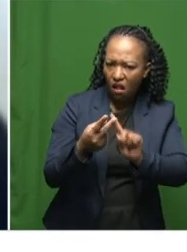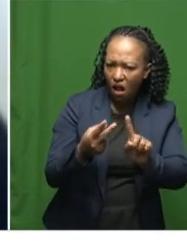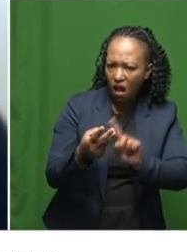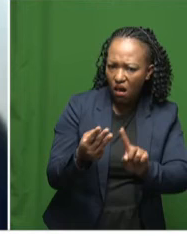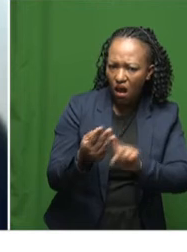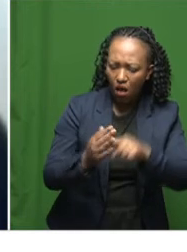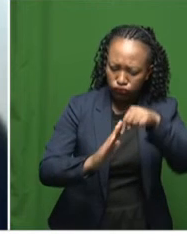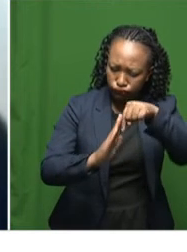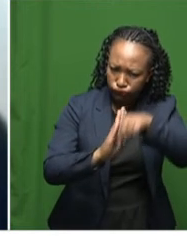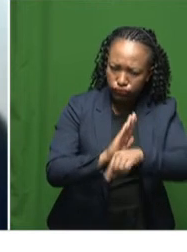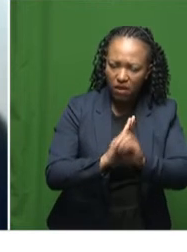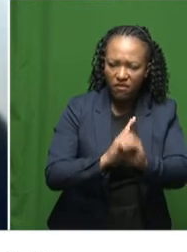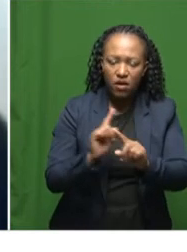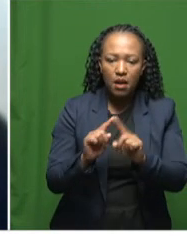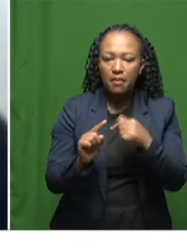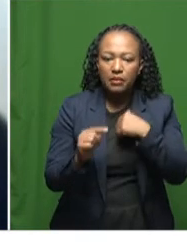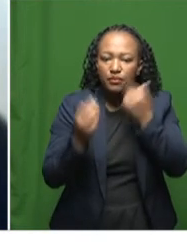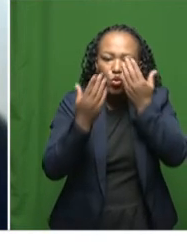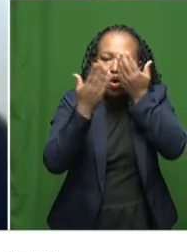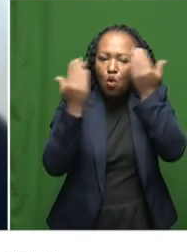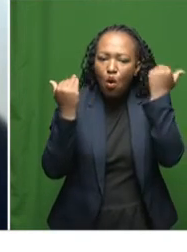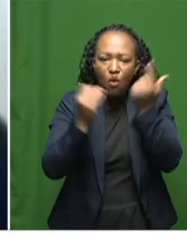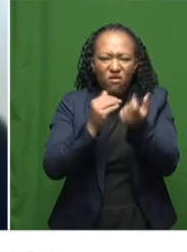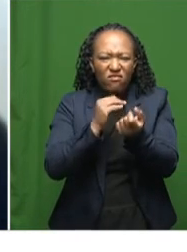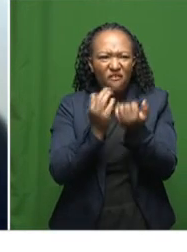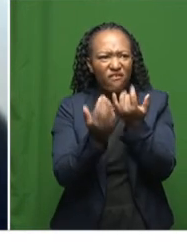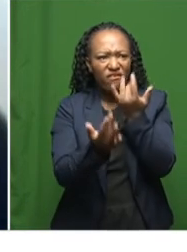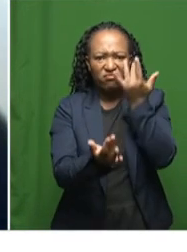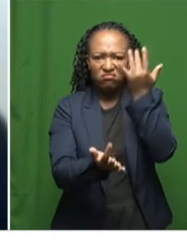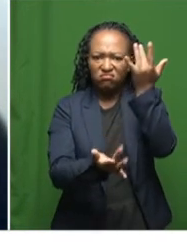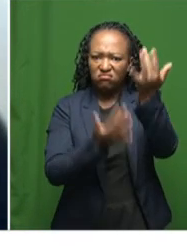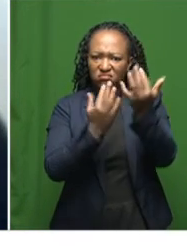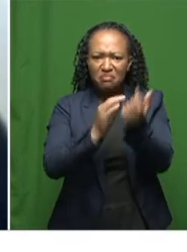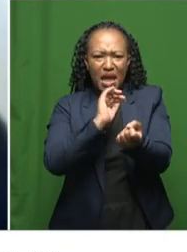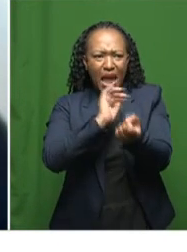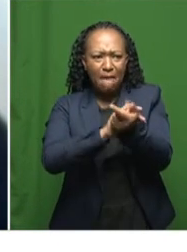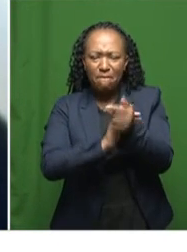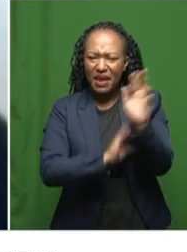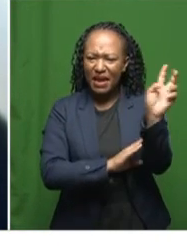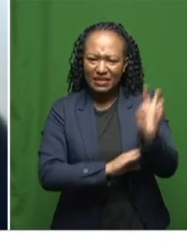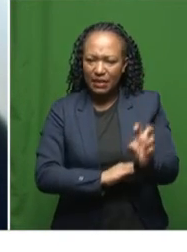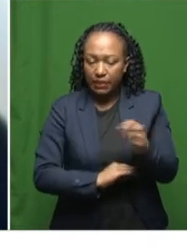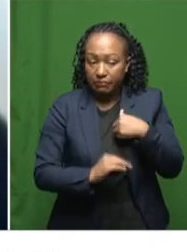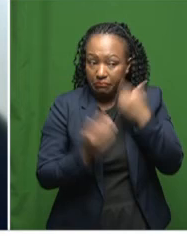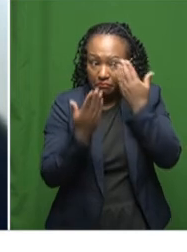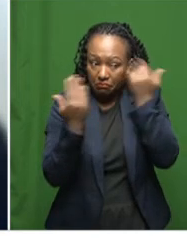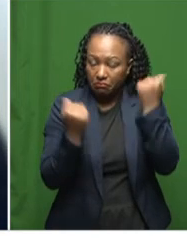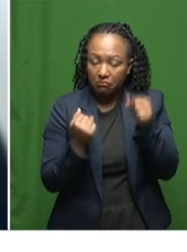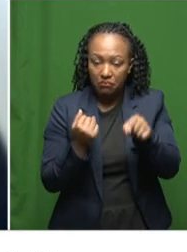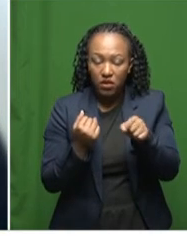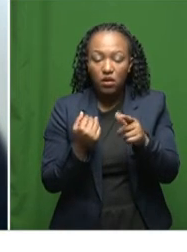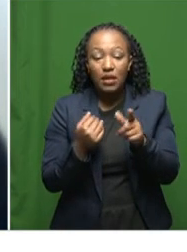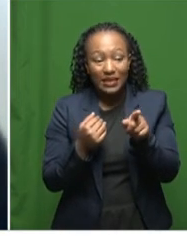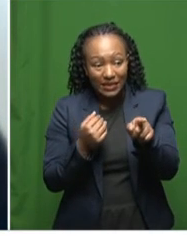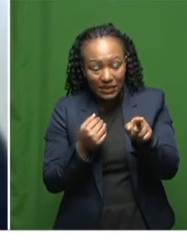we don't even know what was the cause of the fire. So all these type of things